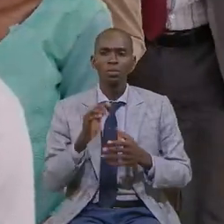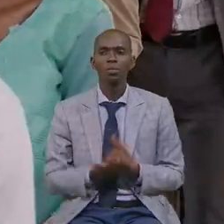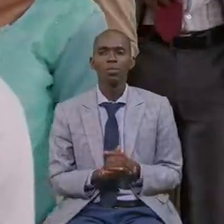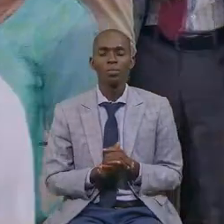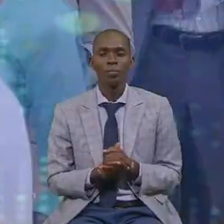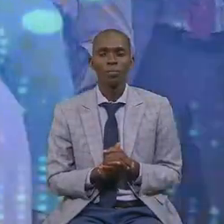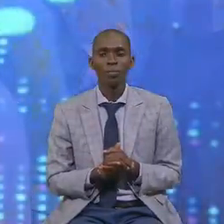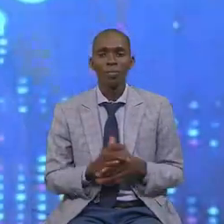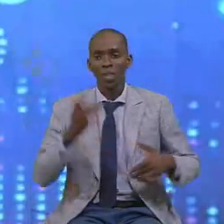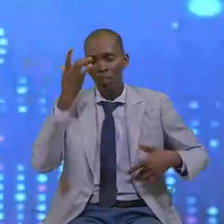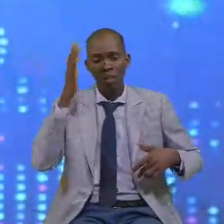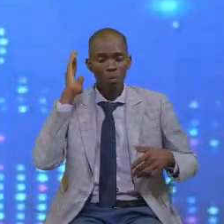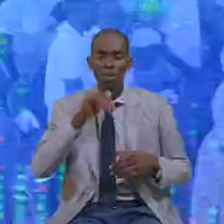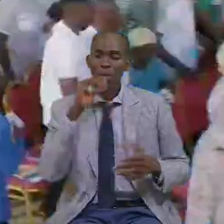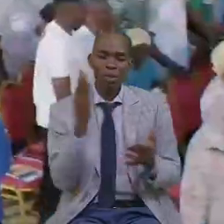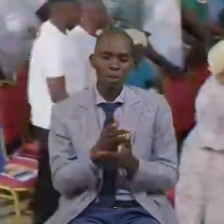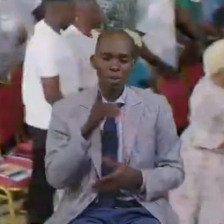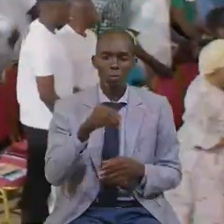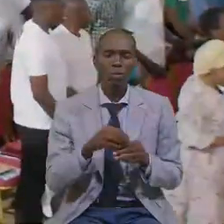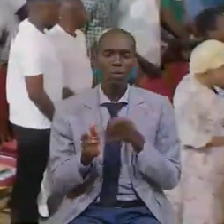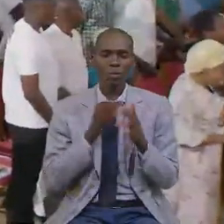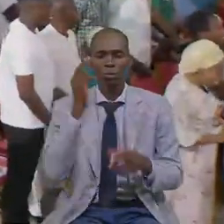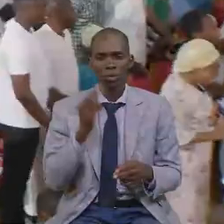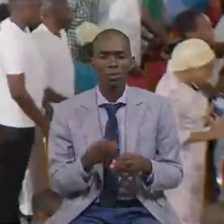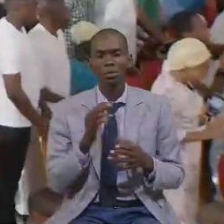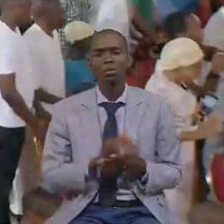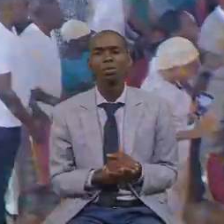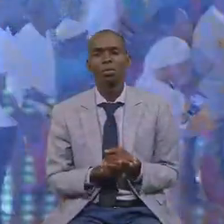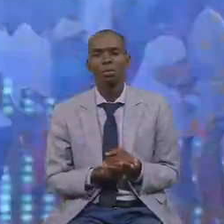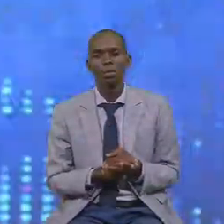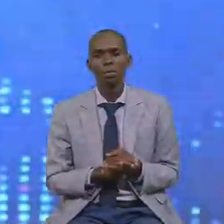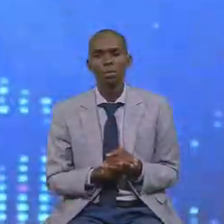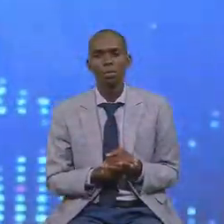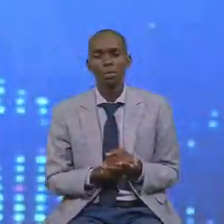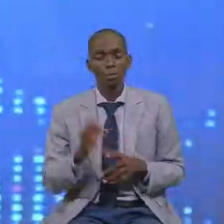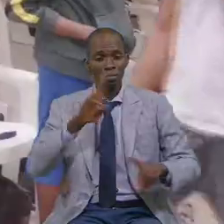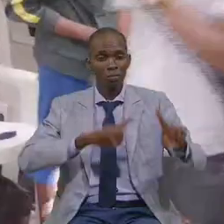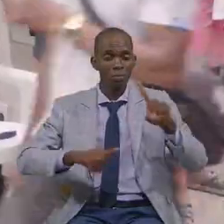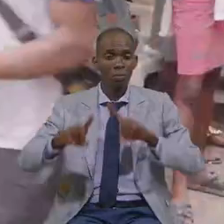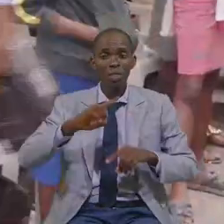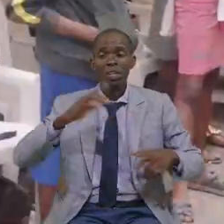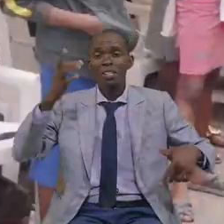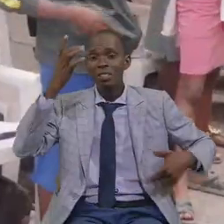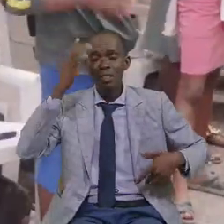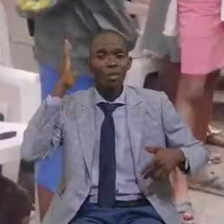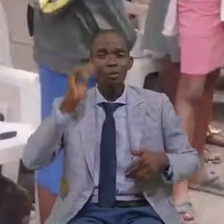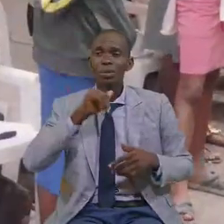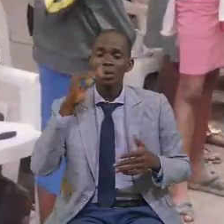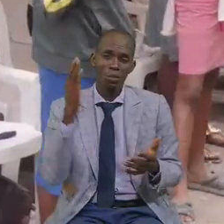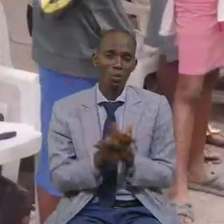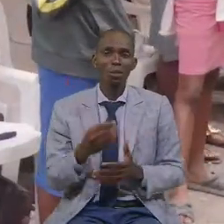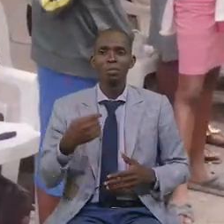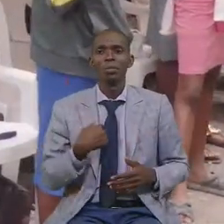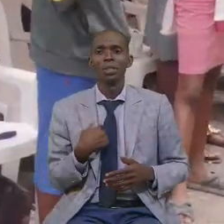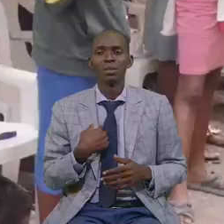Sickness will not stop me. Say it for yourself. Sickness will